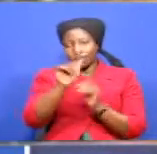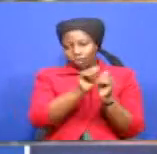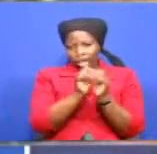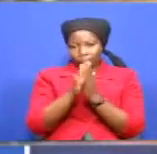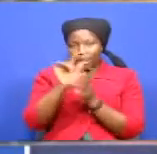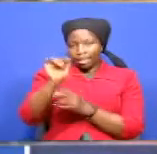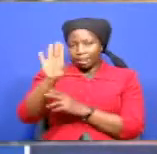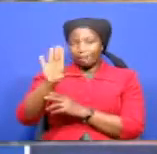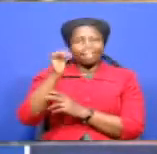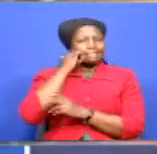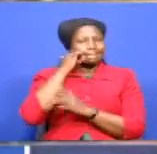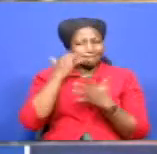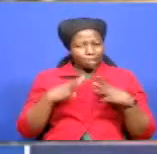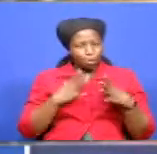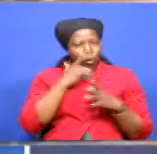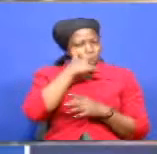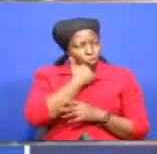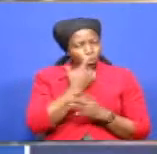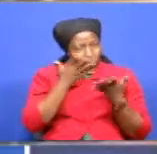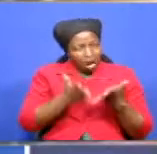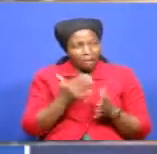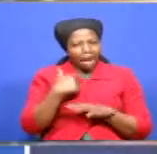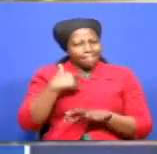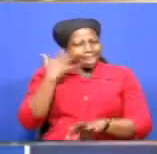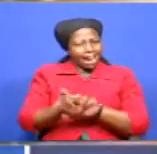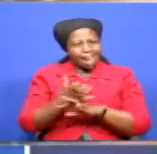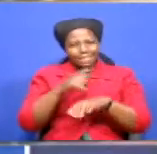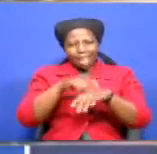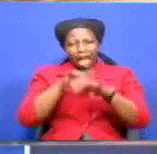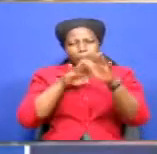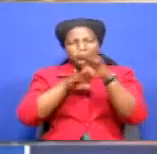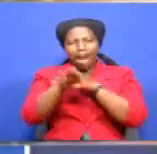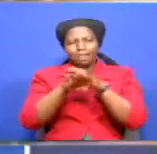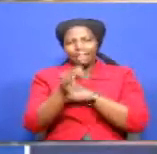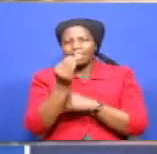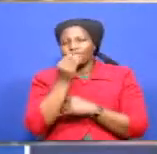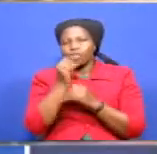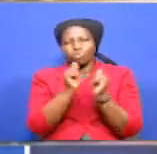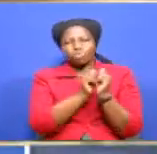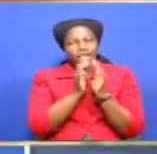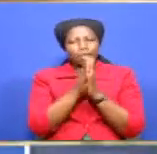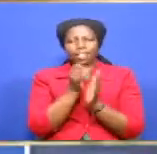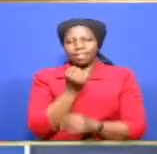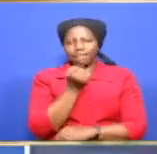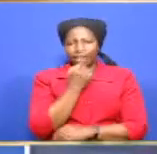tuberculosis patients who are having a hard time accessing food and drugs.